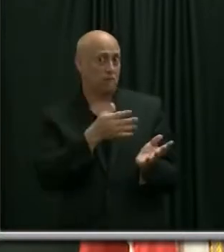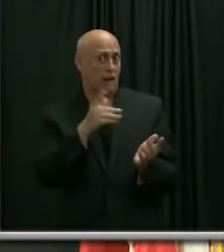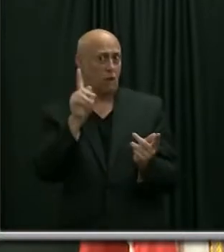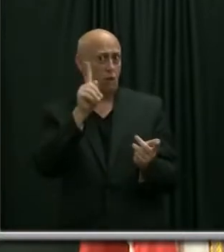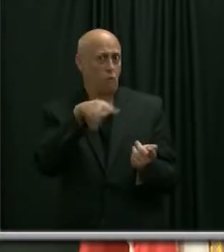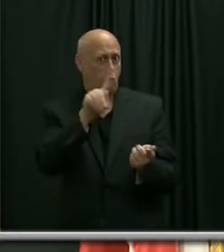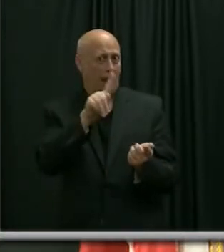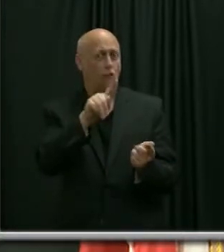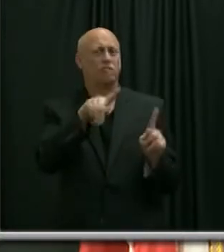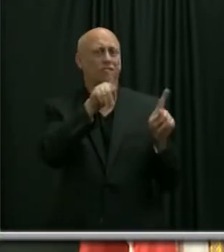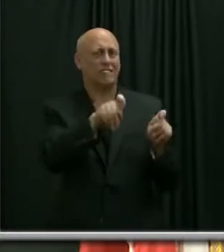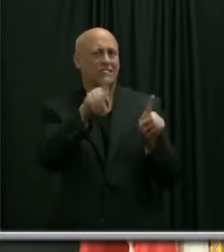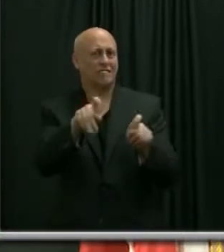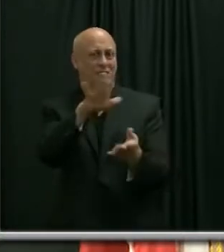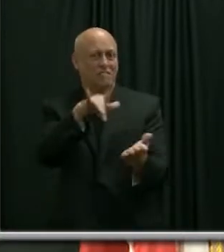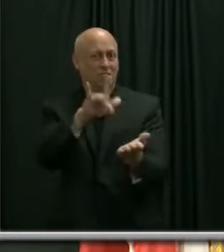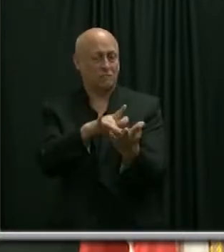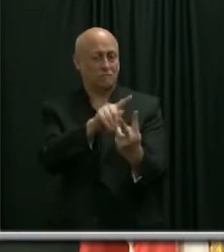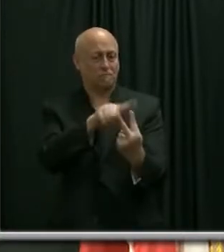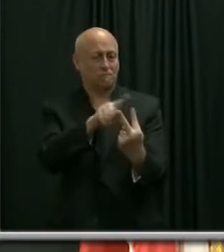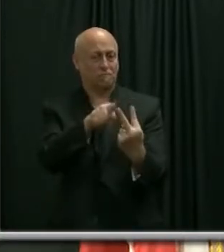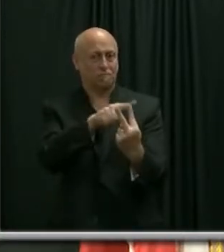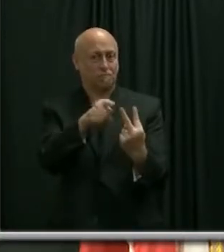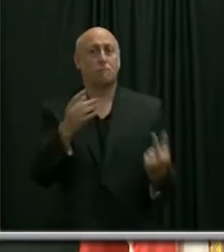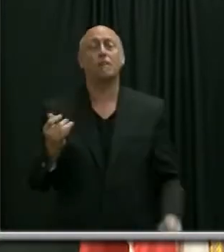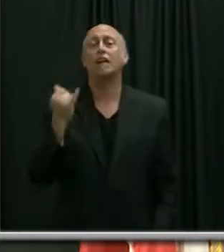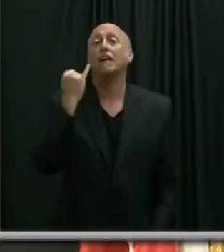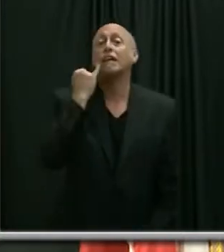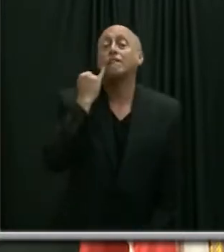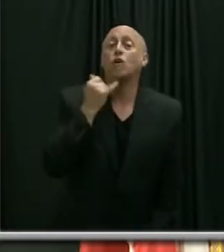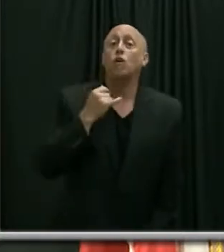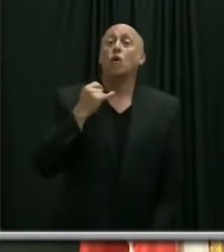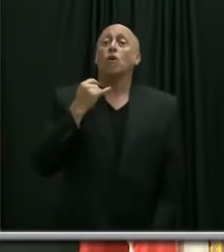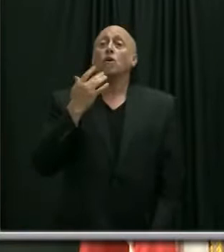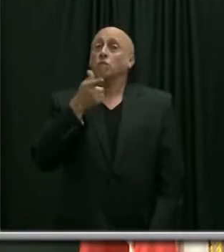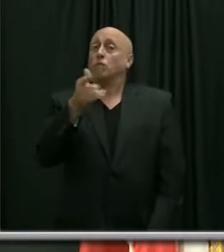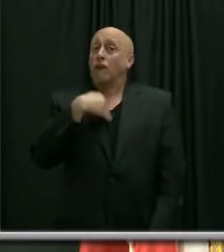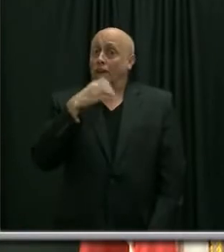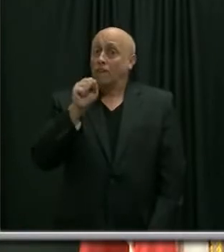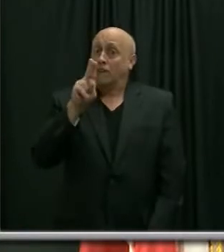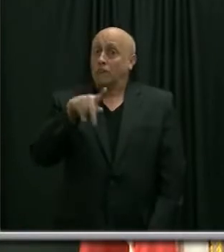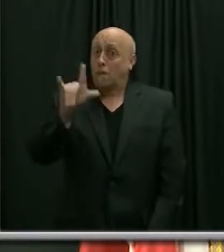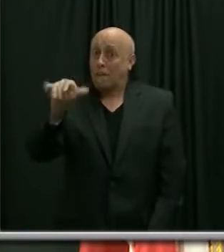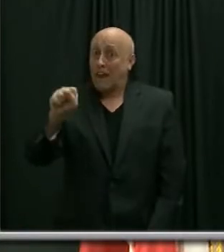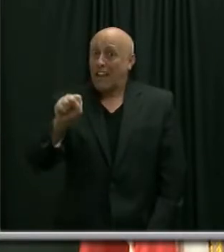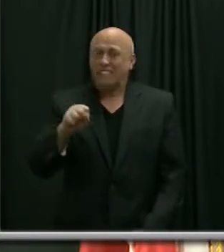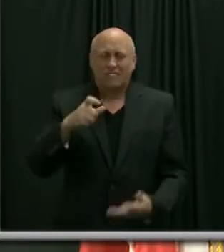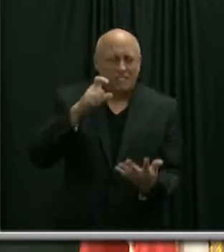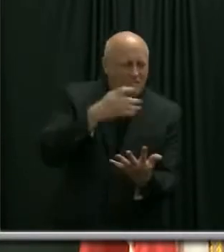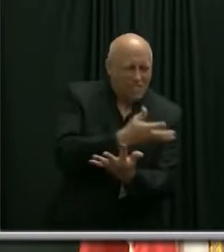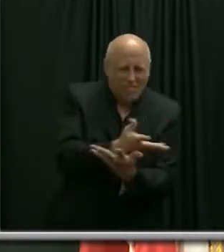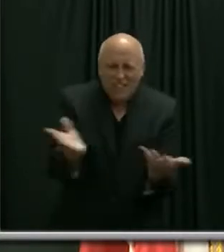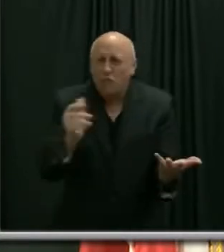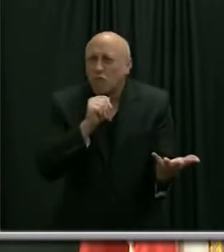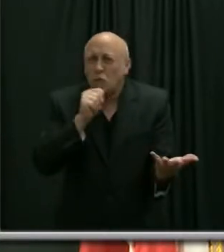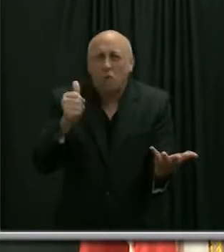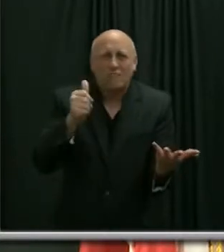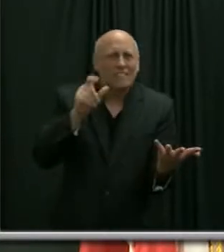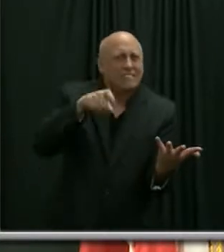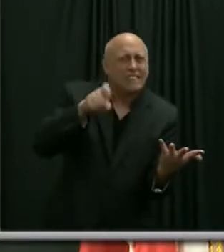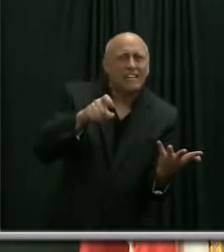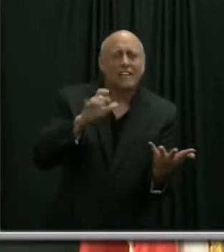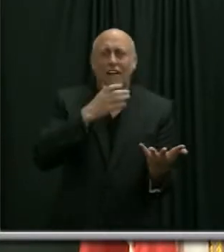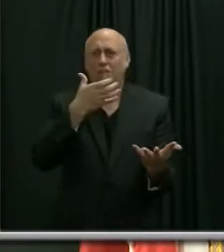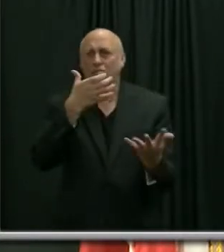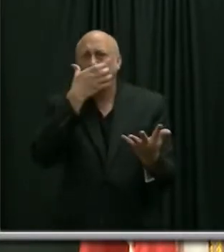But we still need your help when it comes to supplies. If you have supplies and you are not currently using them, please donate them. We need them